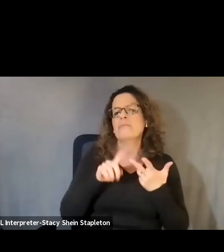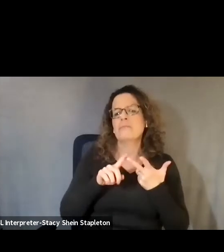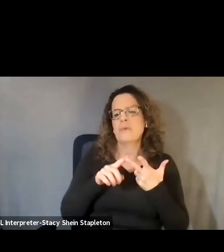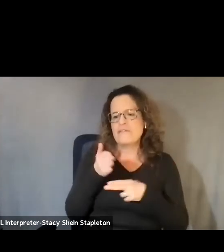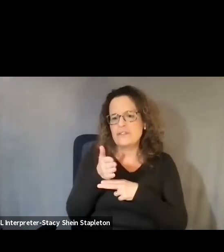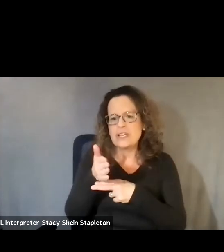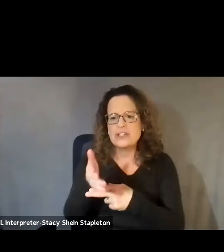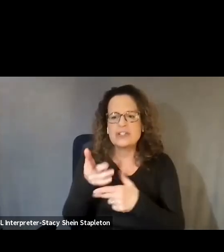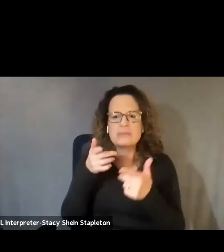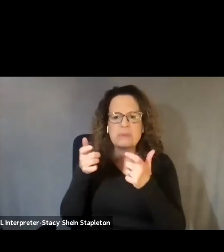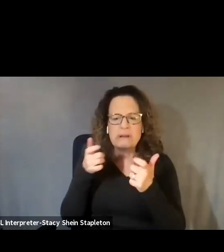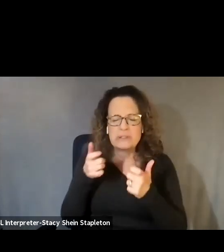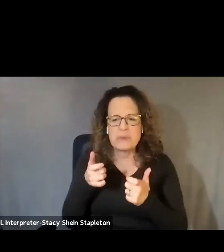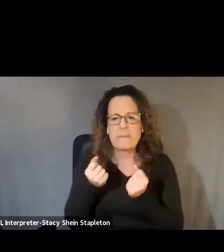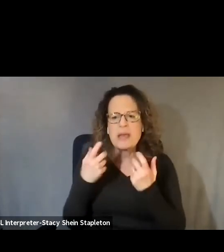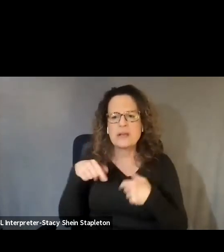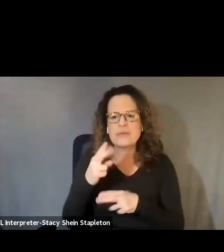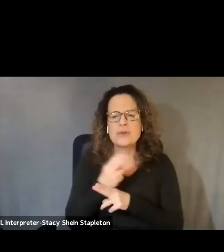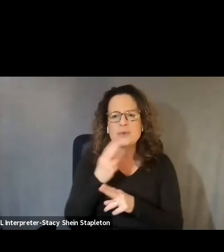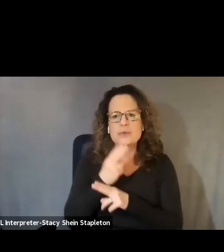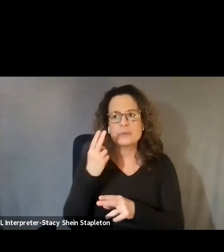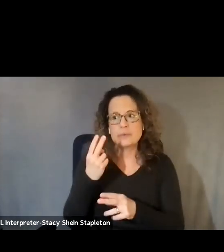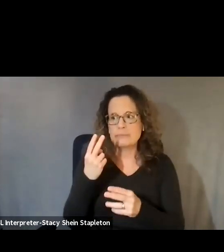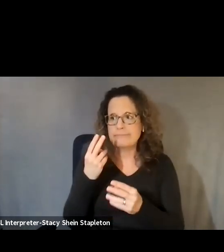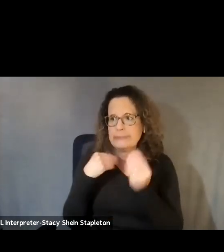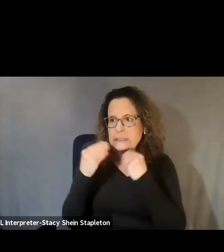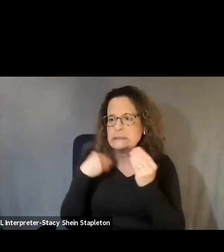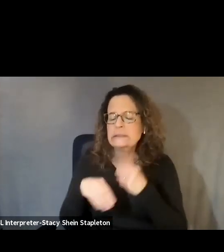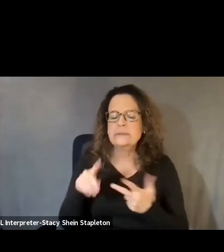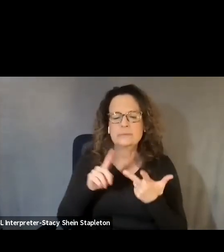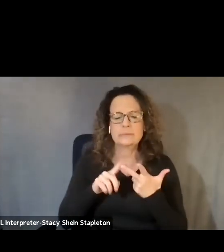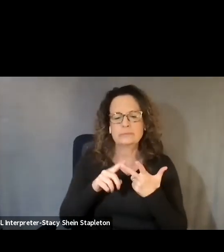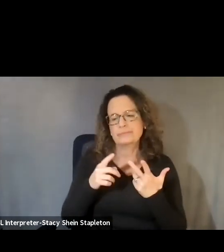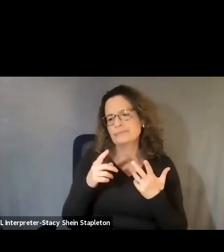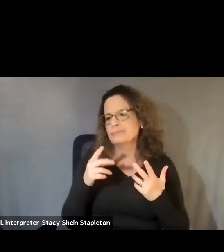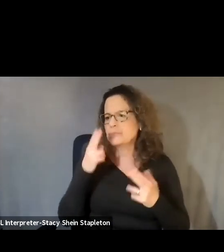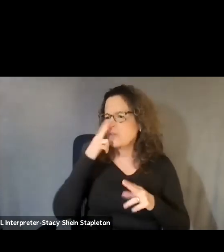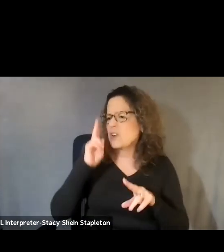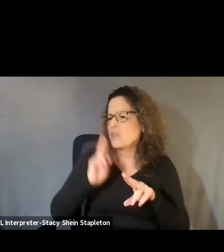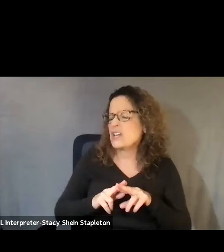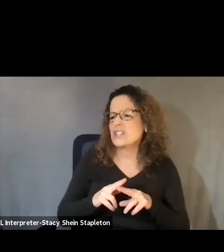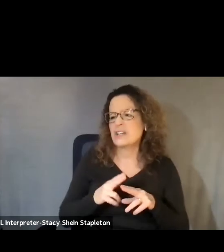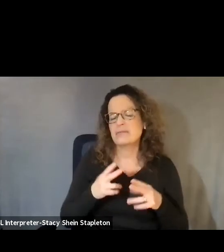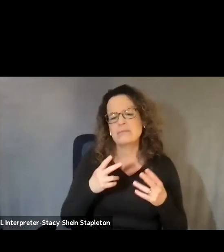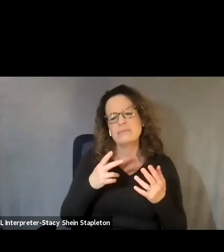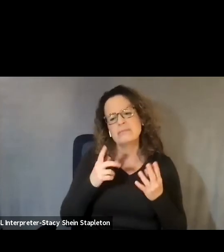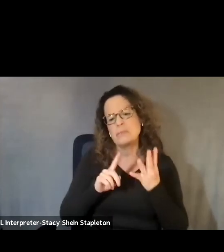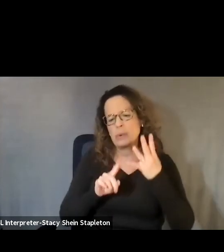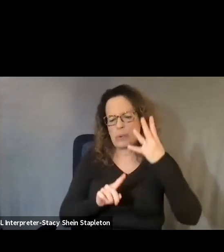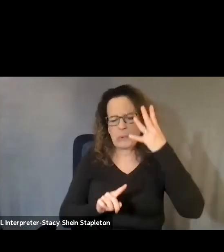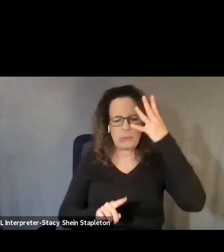fisheries that many of us use for subsistence, recreation. The list goes on and on